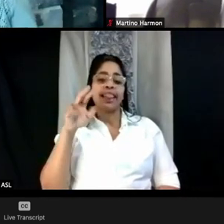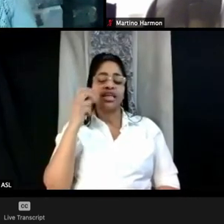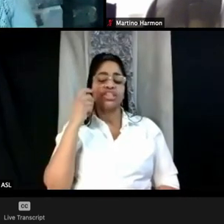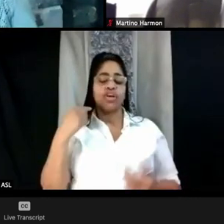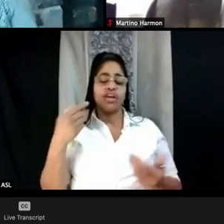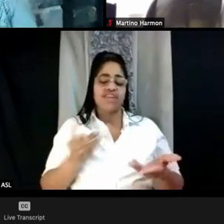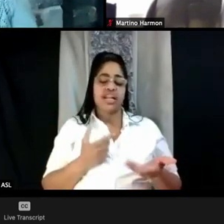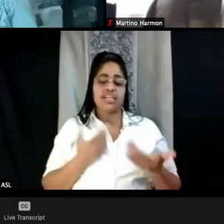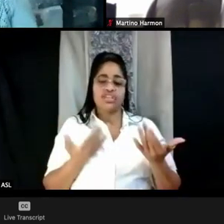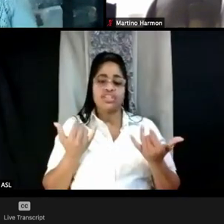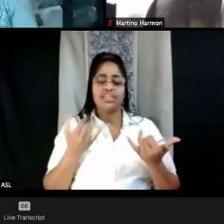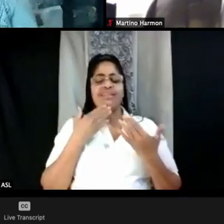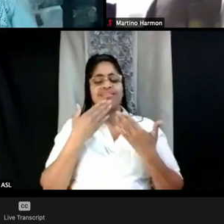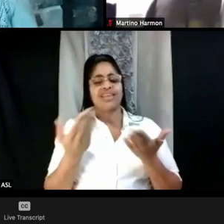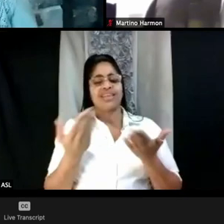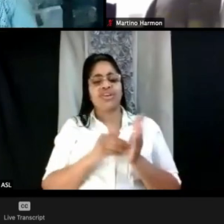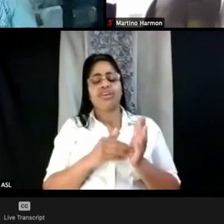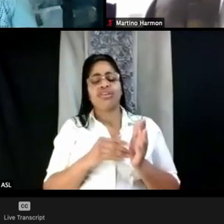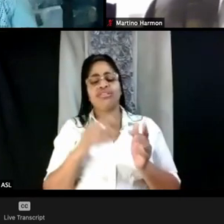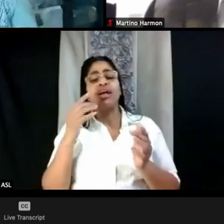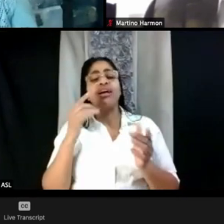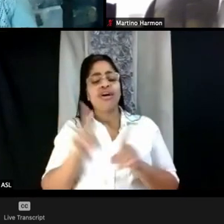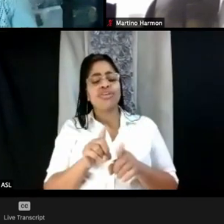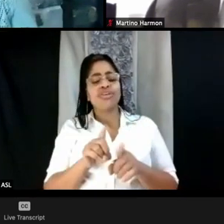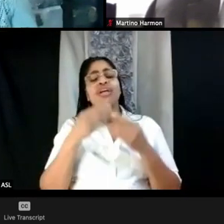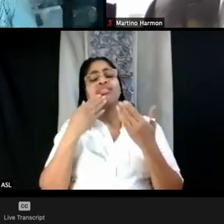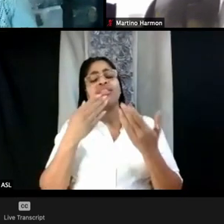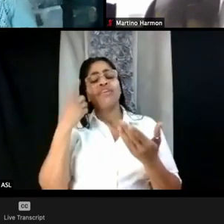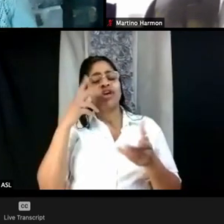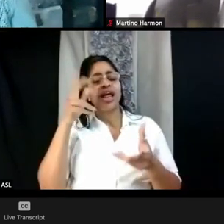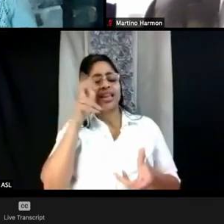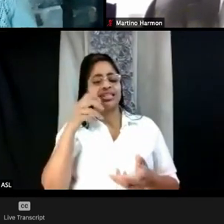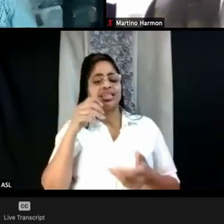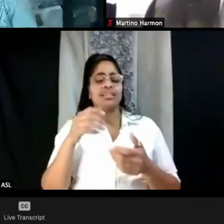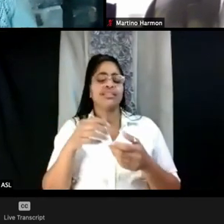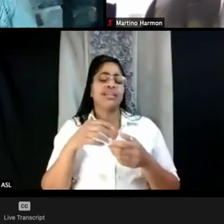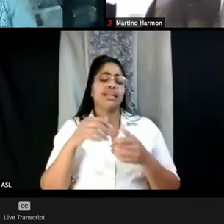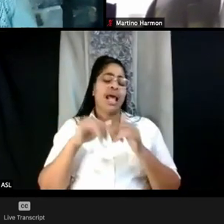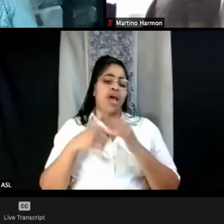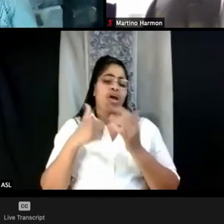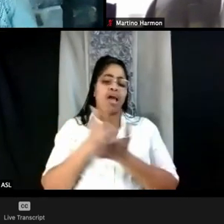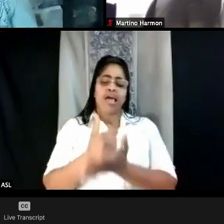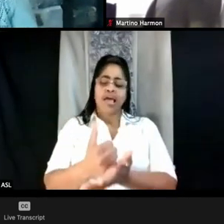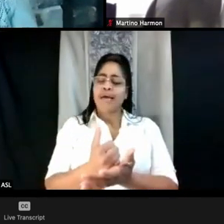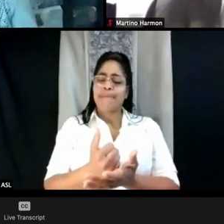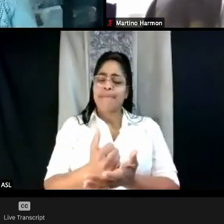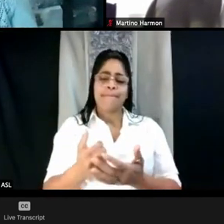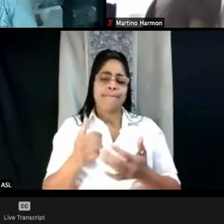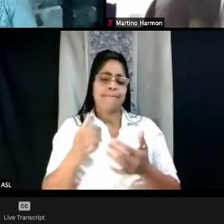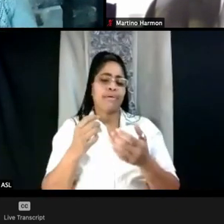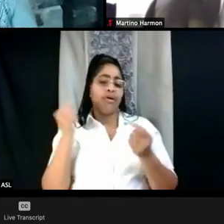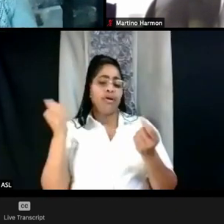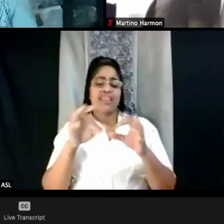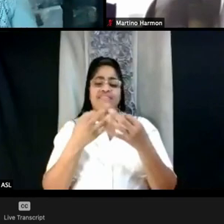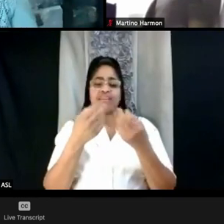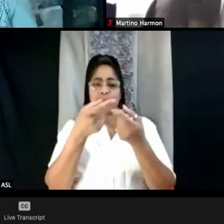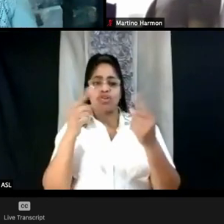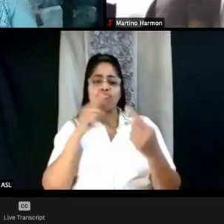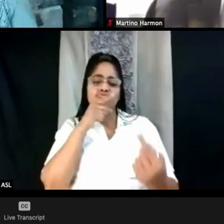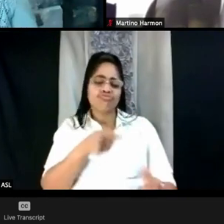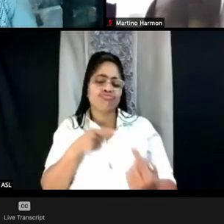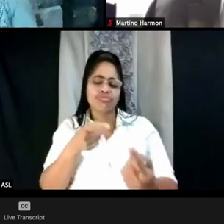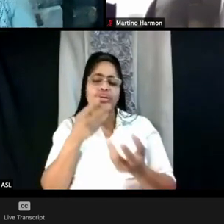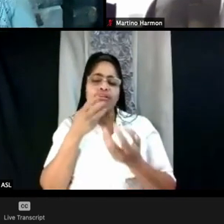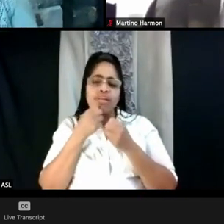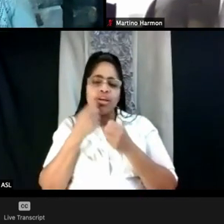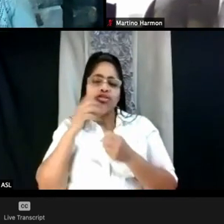for listening and considering how to help all the families out there that are struggling to care for their children. This is a